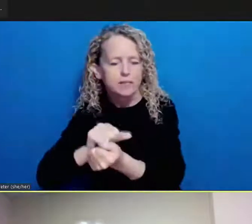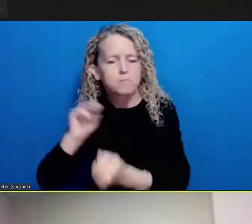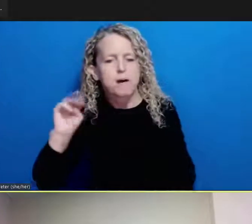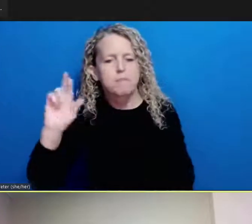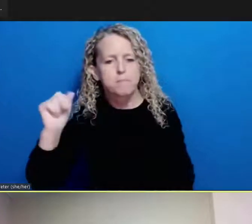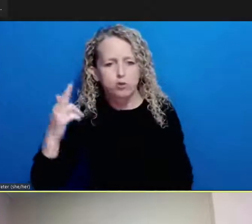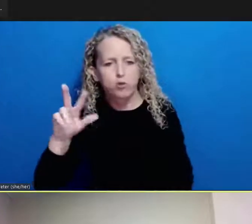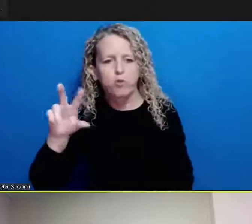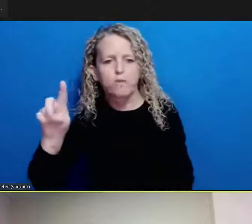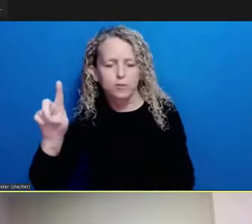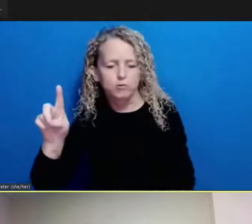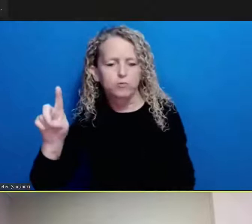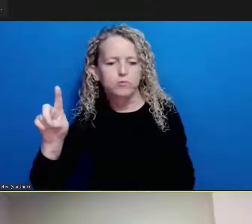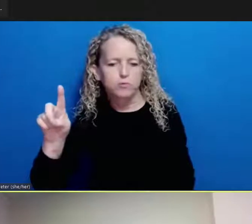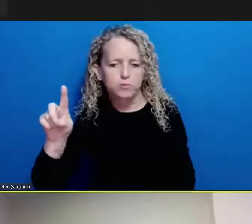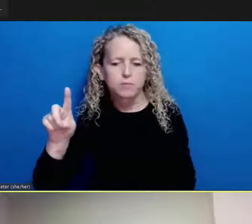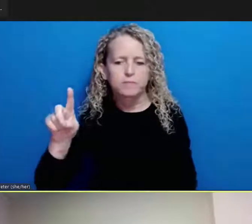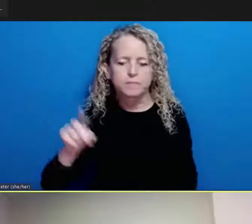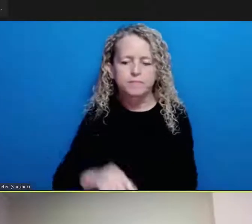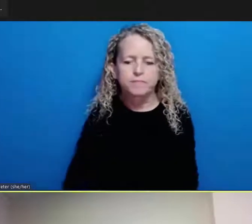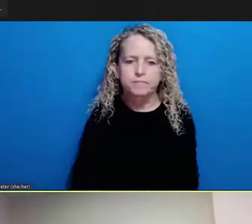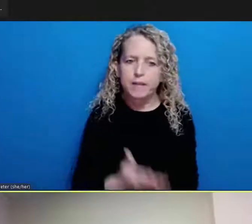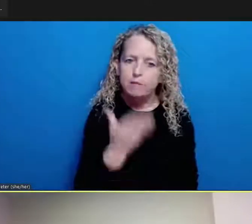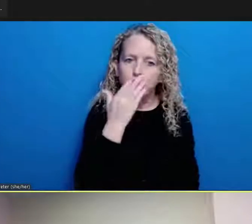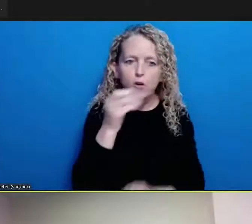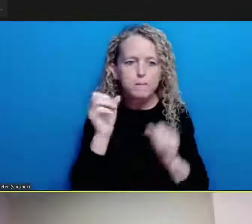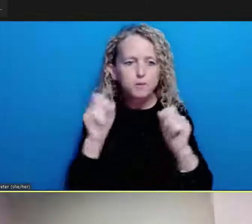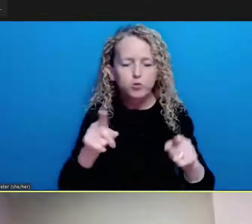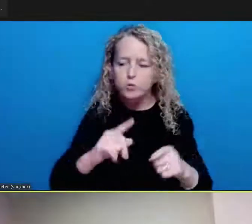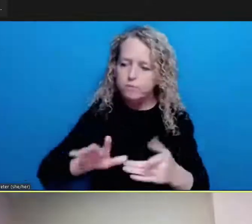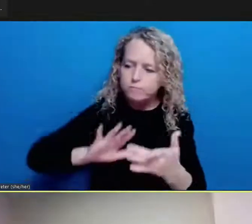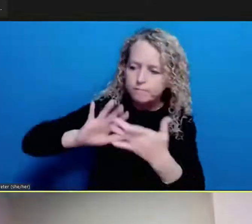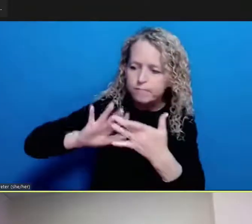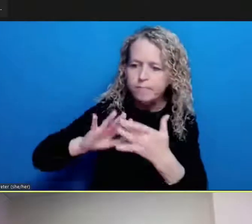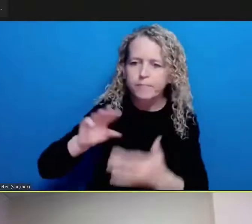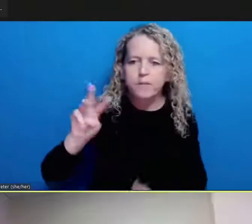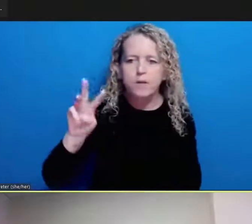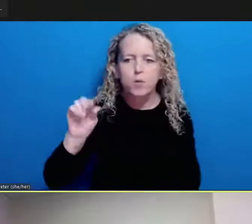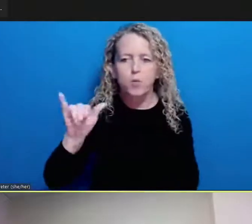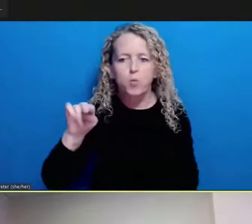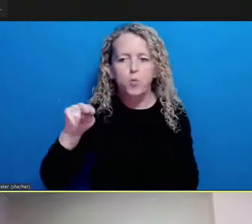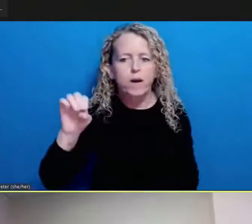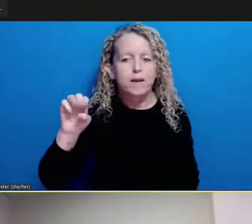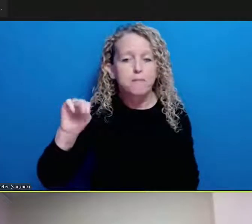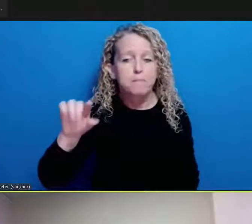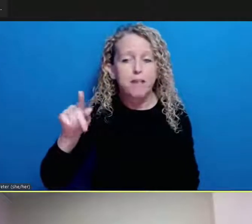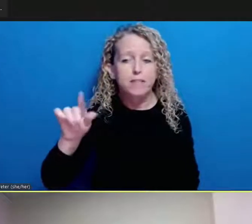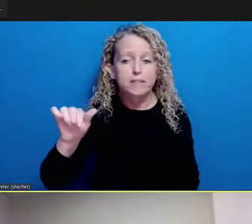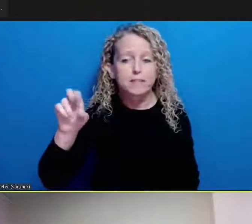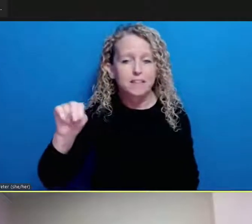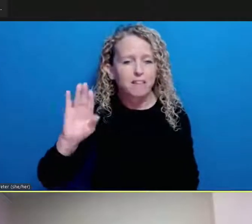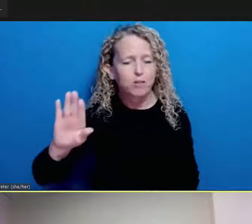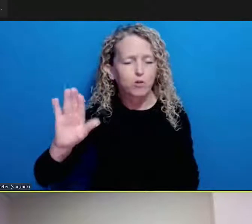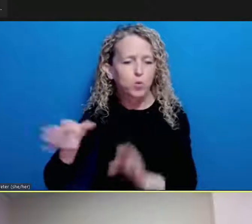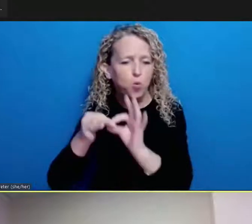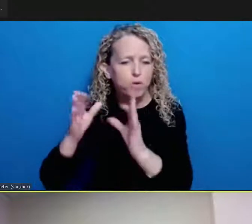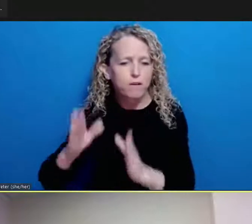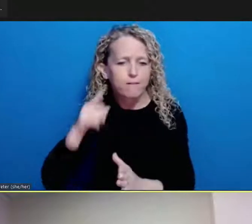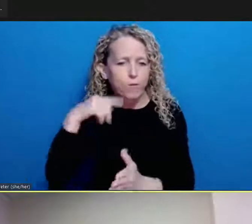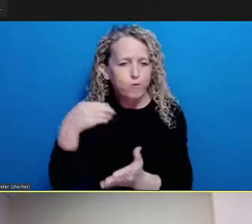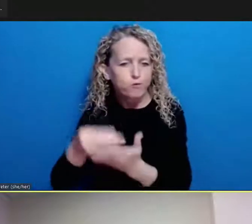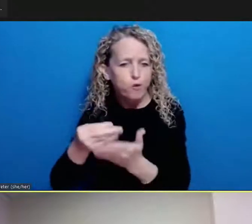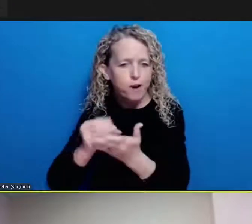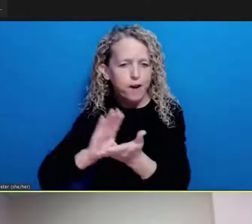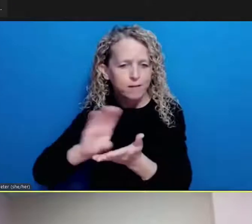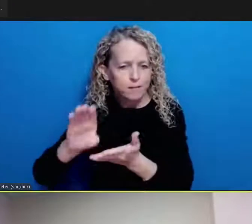a really great opportunity to kind of get in there and talk to Wayne Matheson, their grant coordinator for that program. But in terms of those 2